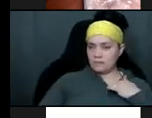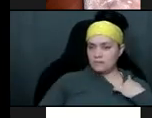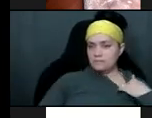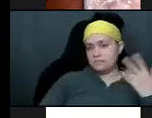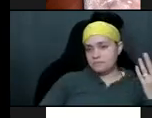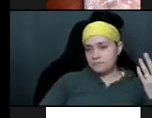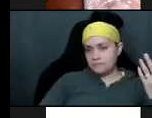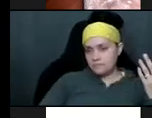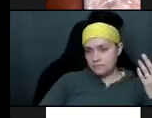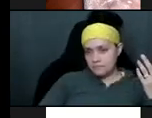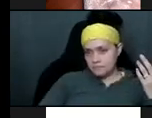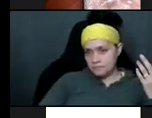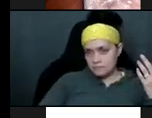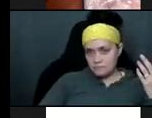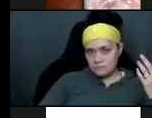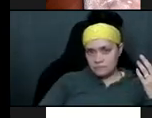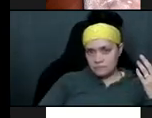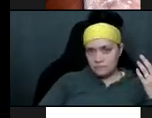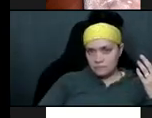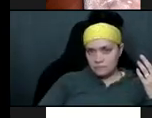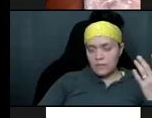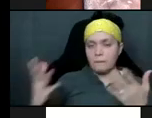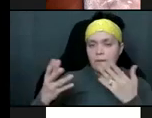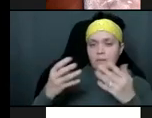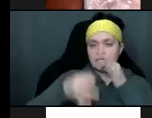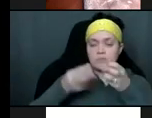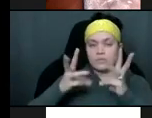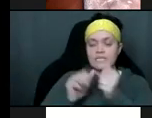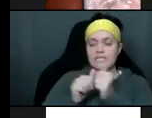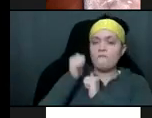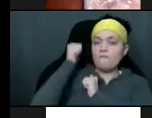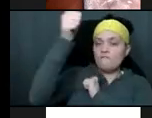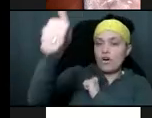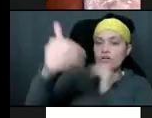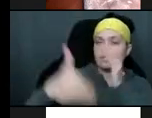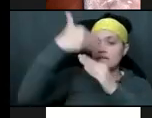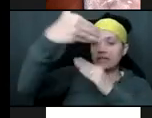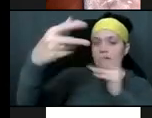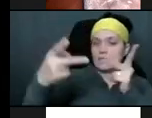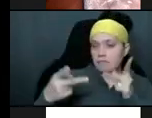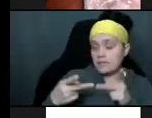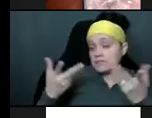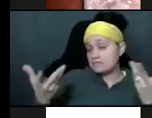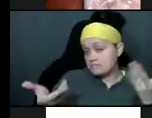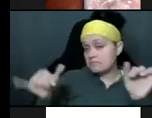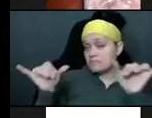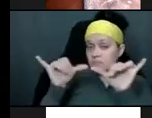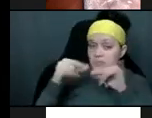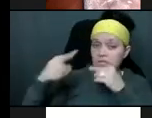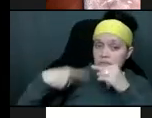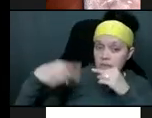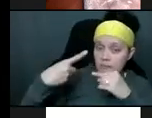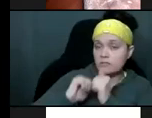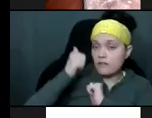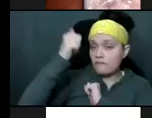Perhaps the simplest way would be, yeah, how far is it to the next place? We could measure it in miles. How far is it